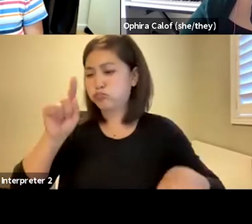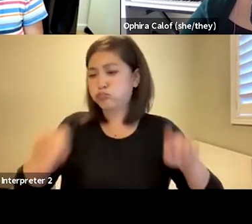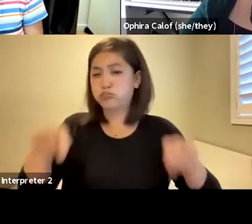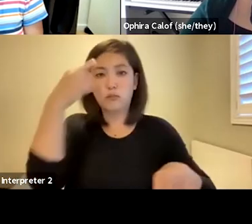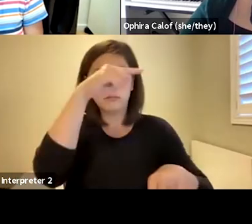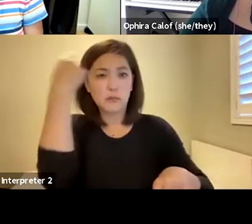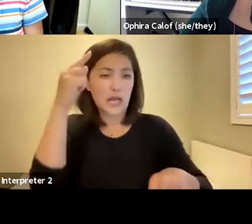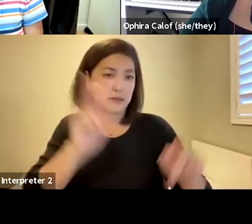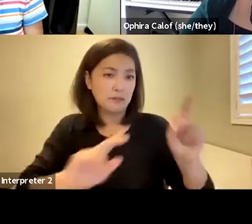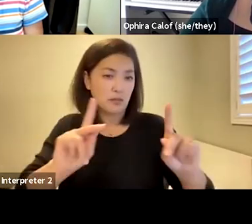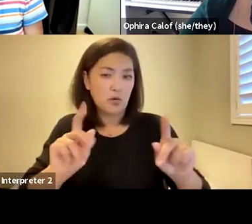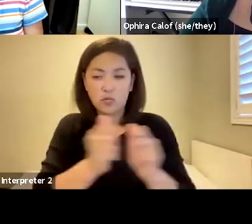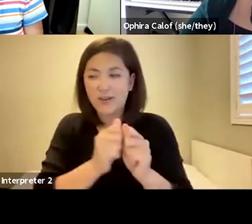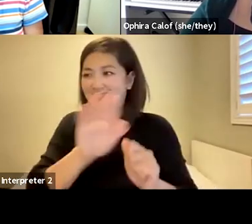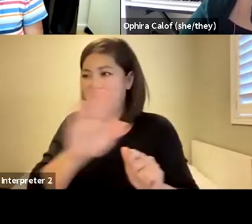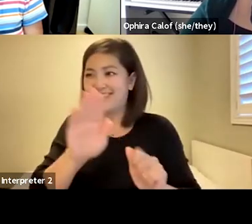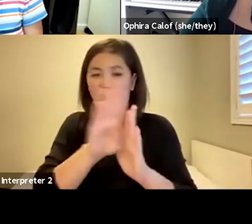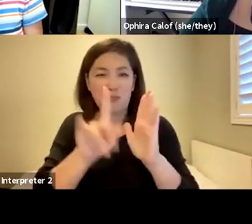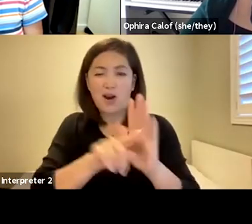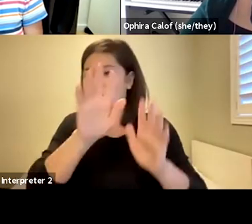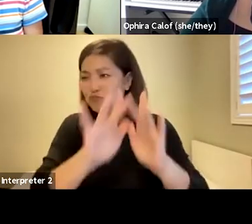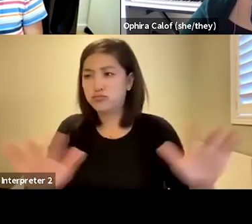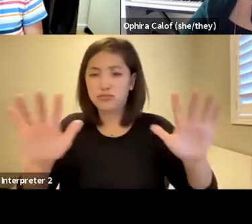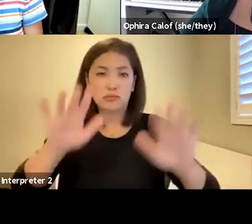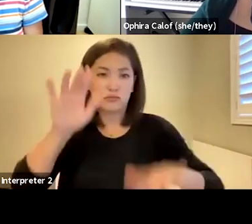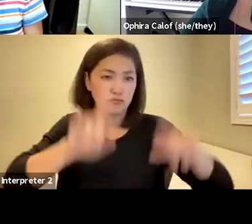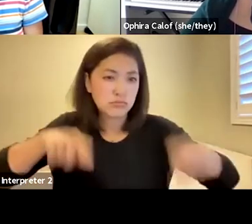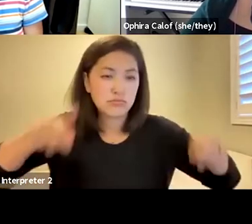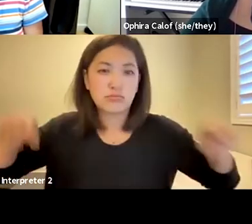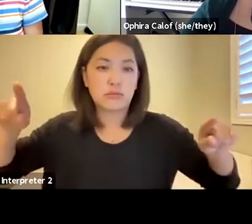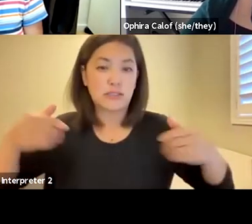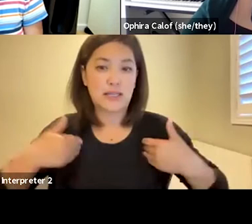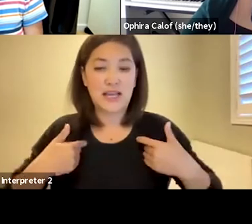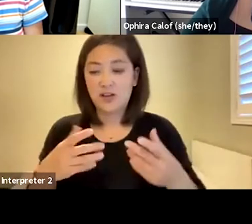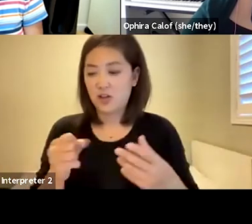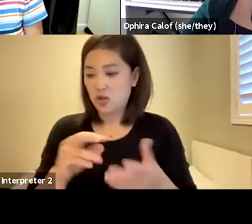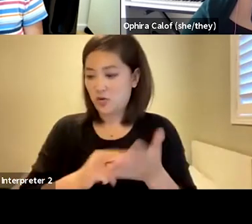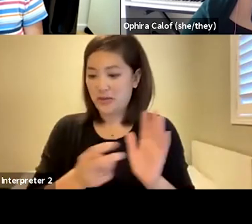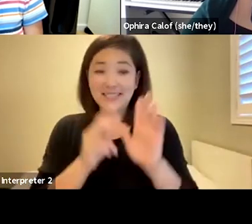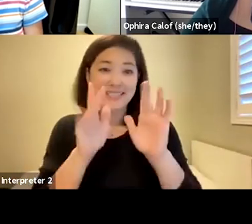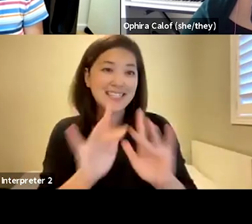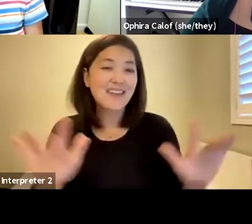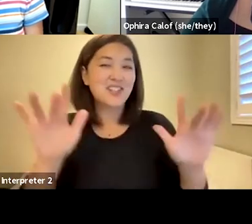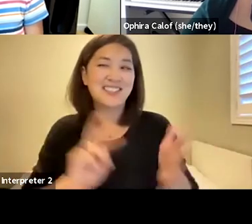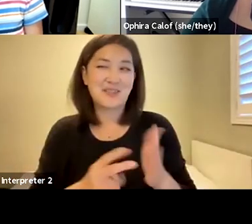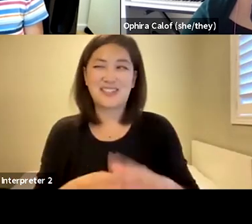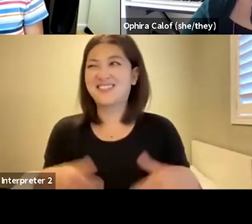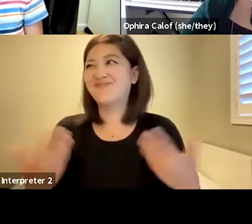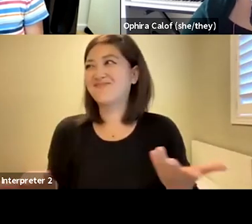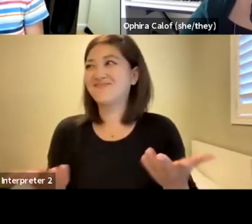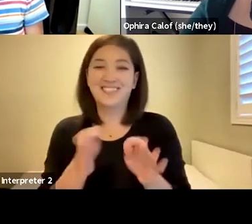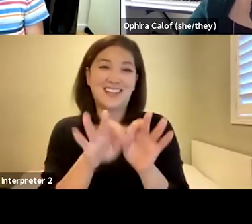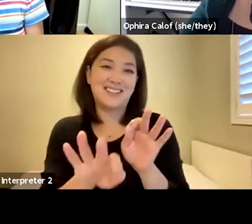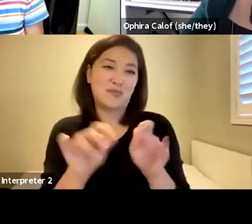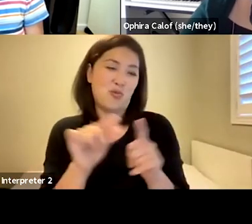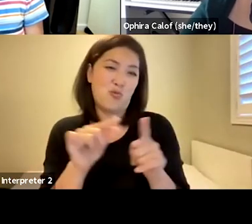different backgrounds, and diversity as a whole, sometimes that term can lead to the oversimplification of marginalized groups. And it applies to